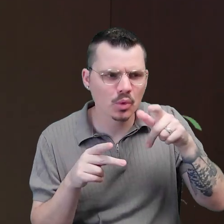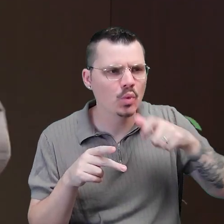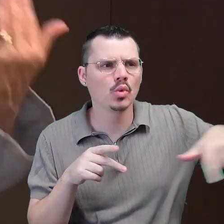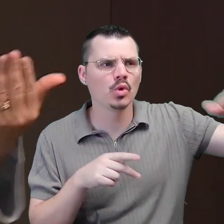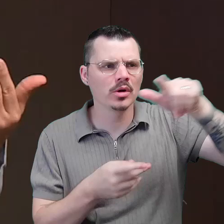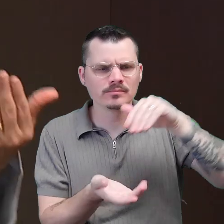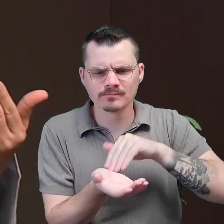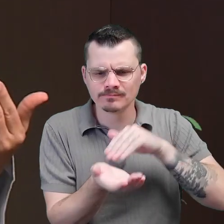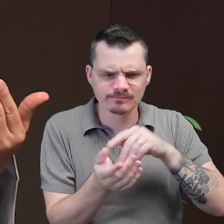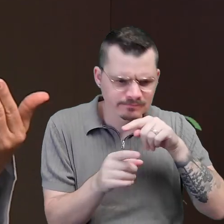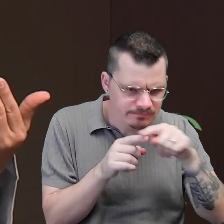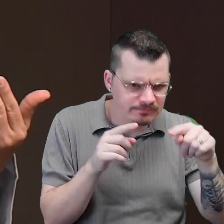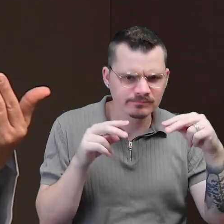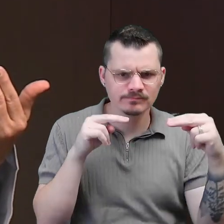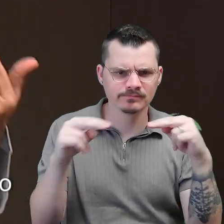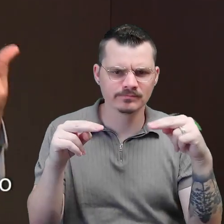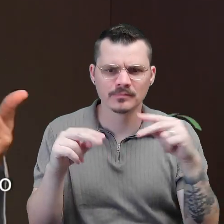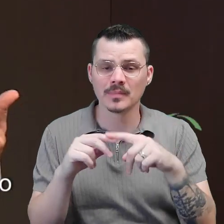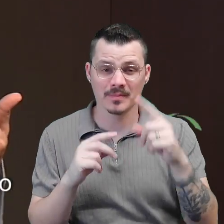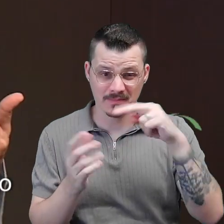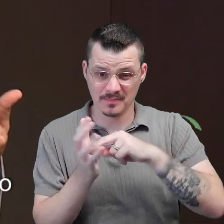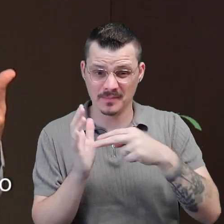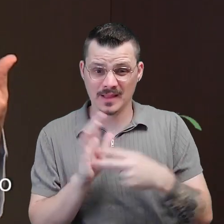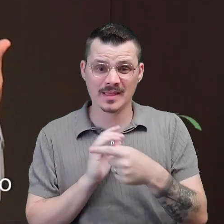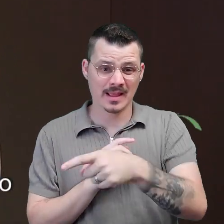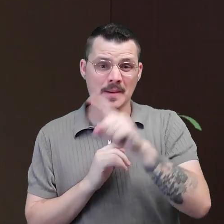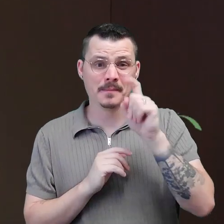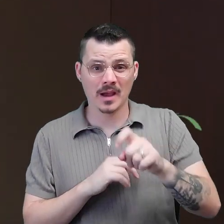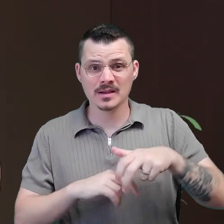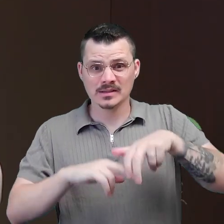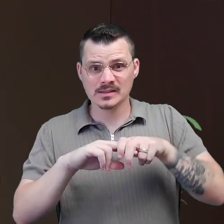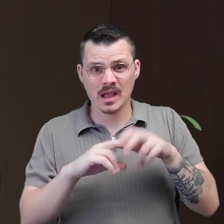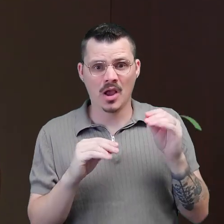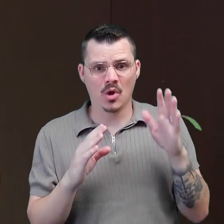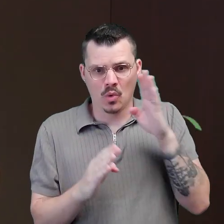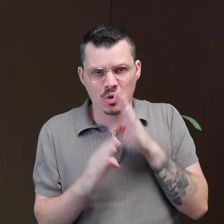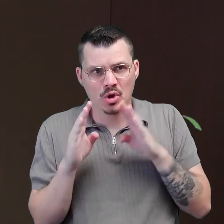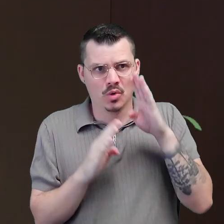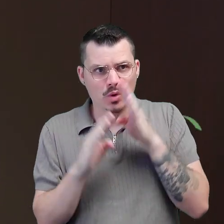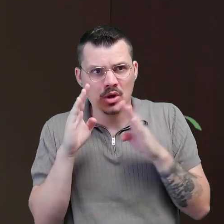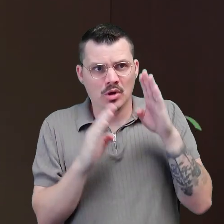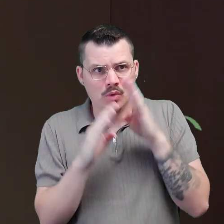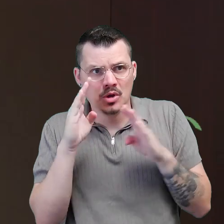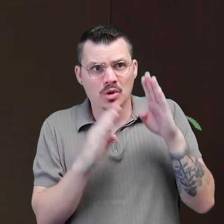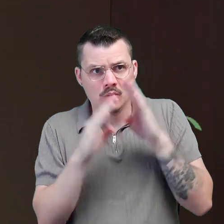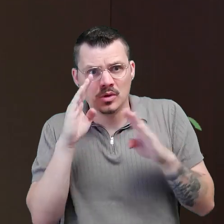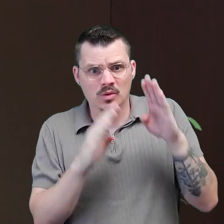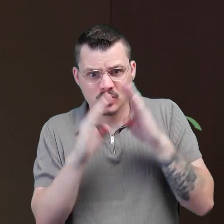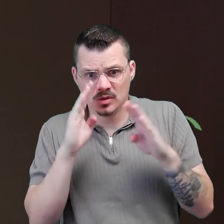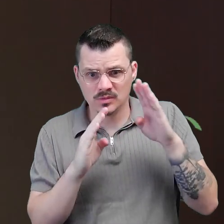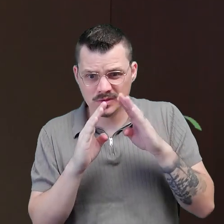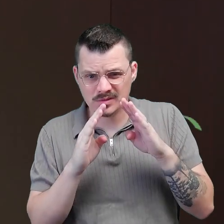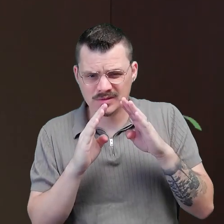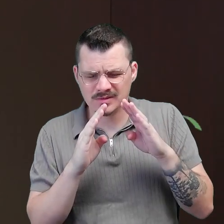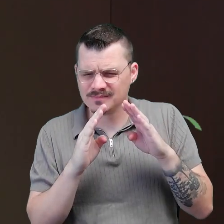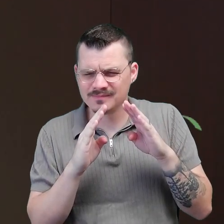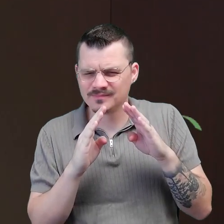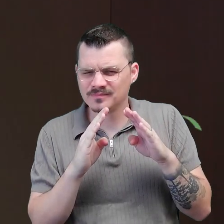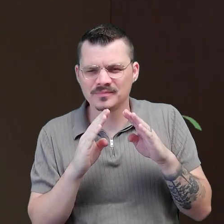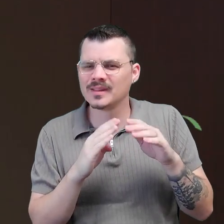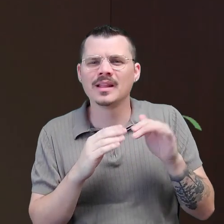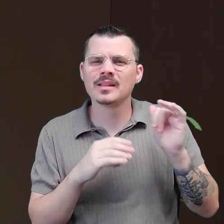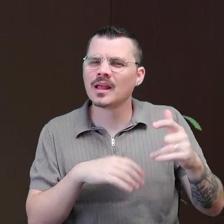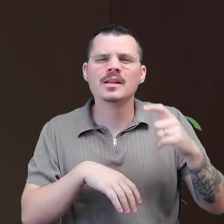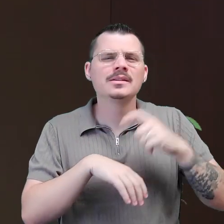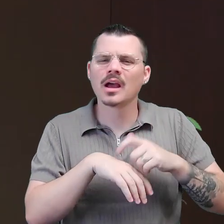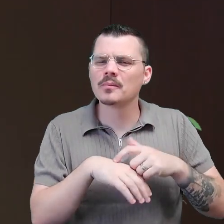with specialized people around them. But that doesn't mean they should have to sit around and worry about their bone marrow. That's the time